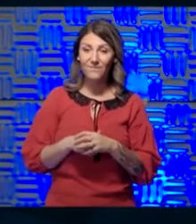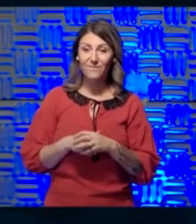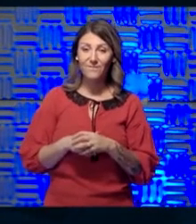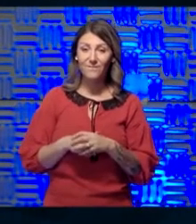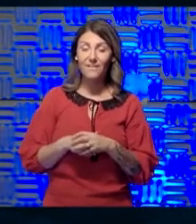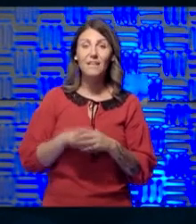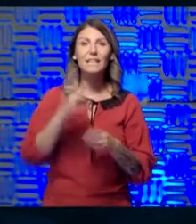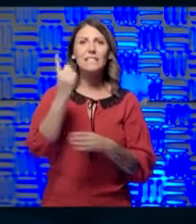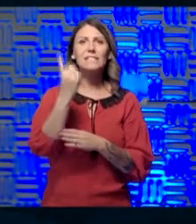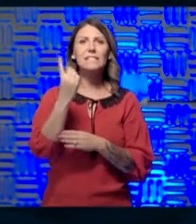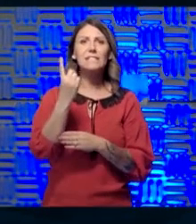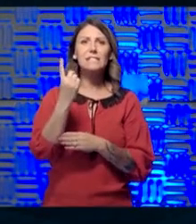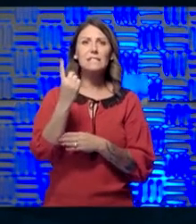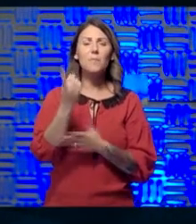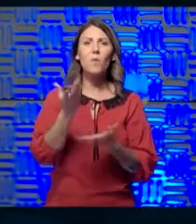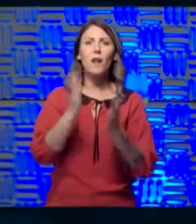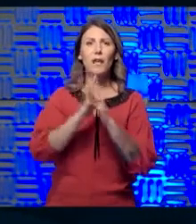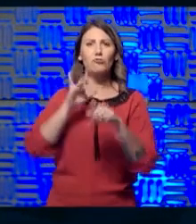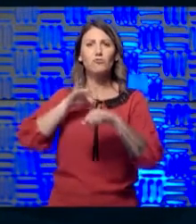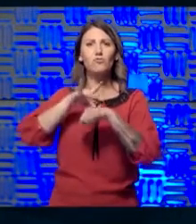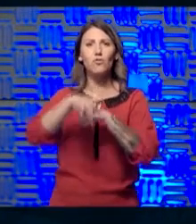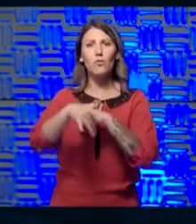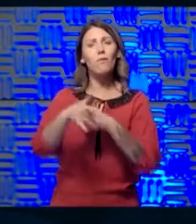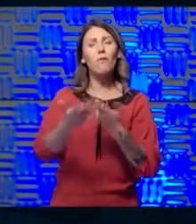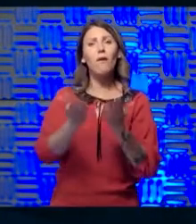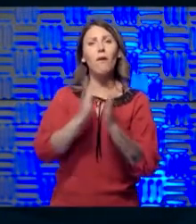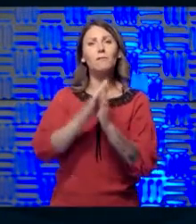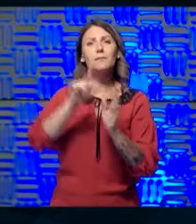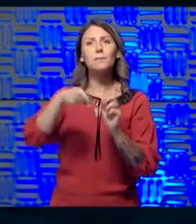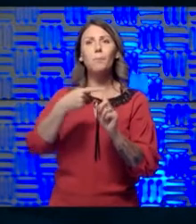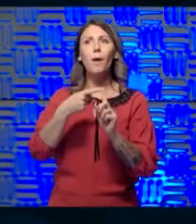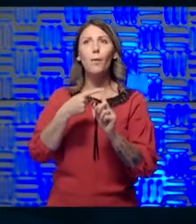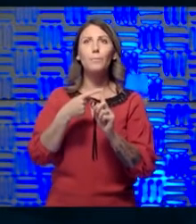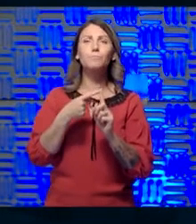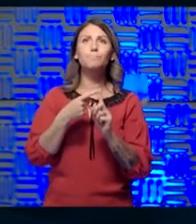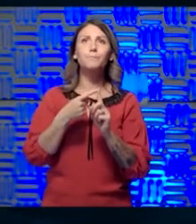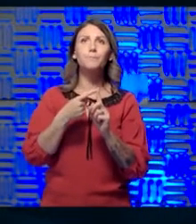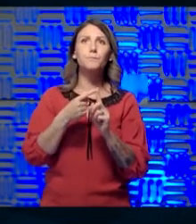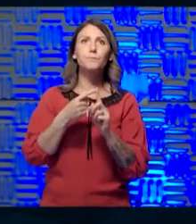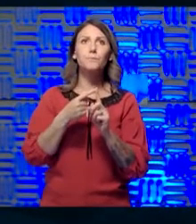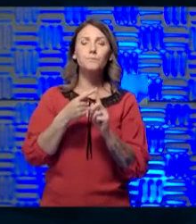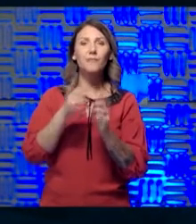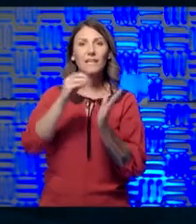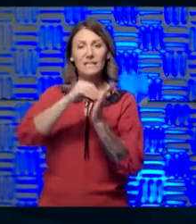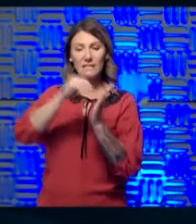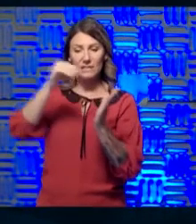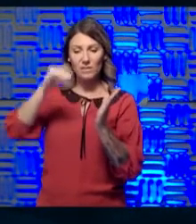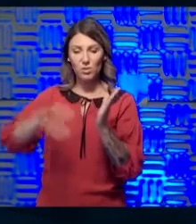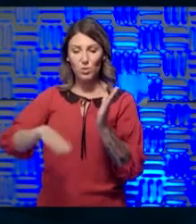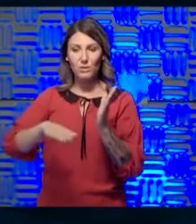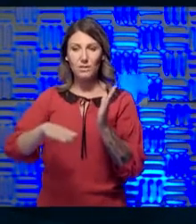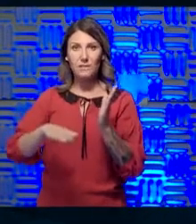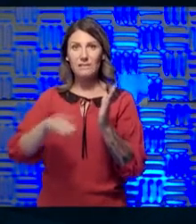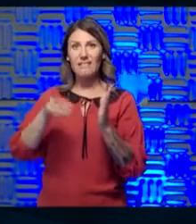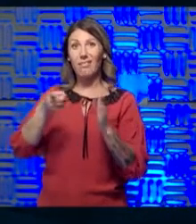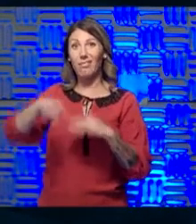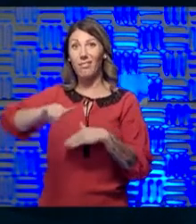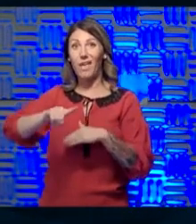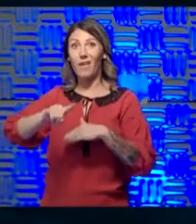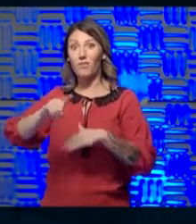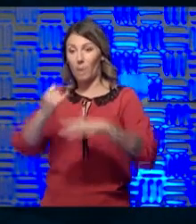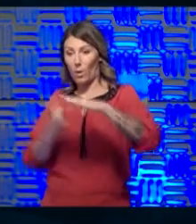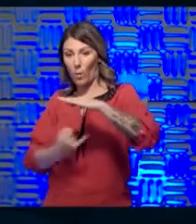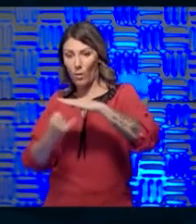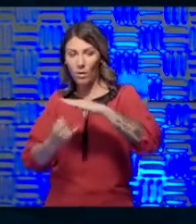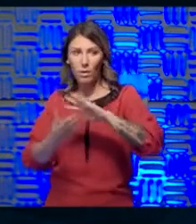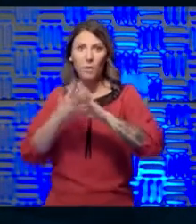Somebody hopped on a little bit early and was asking about students who have been quarantined since March are now getting